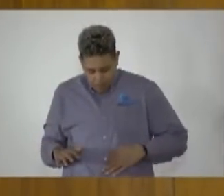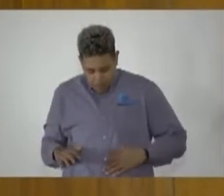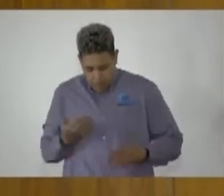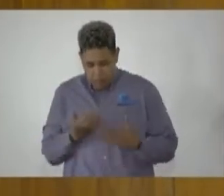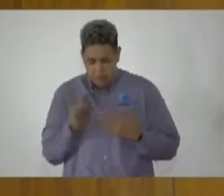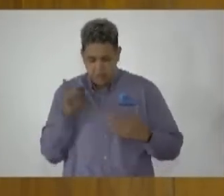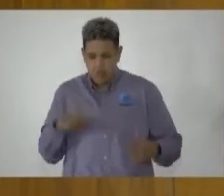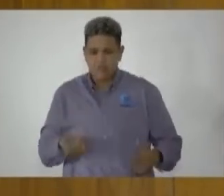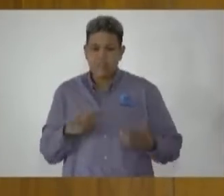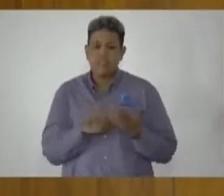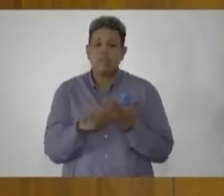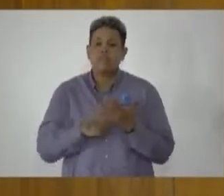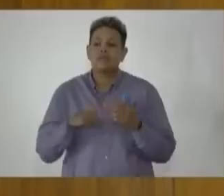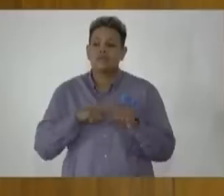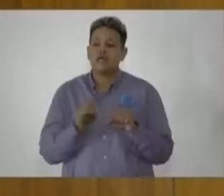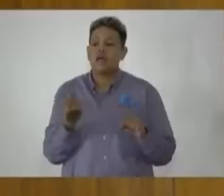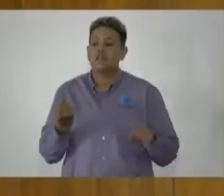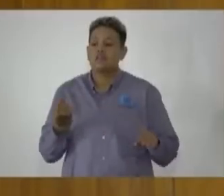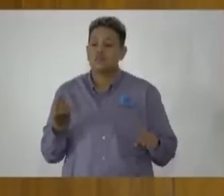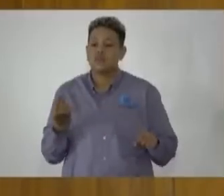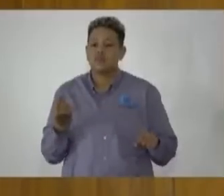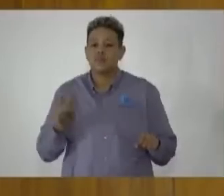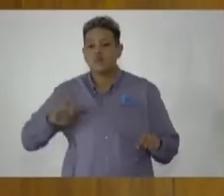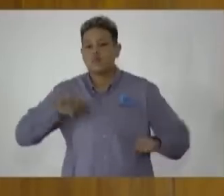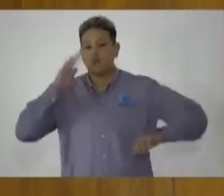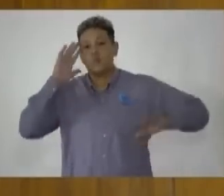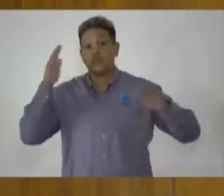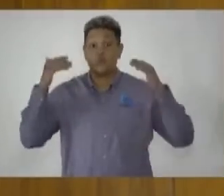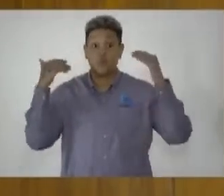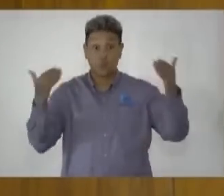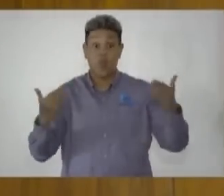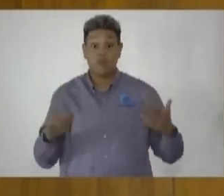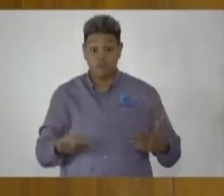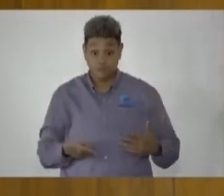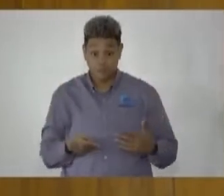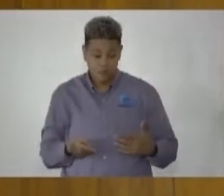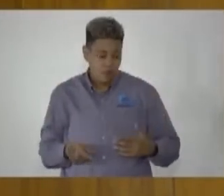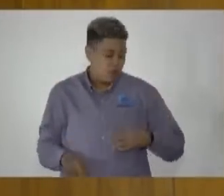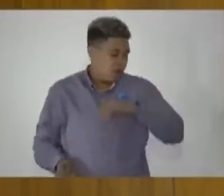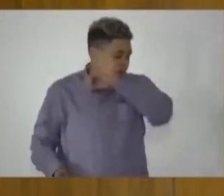before the debate started that we are going to be